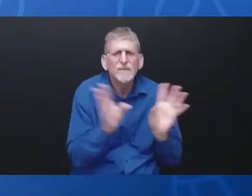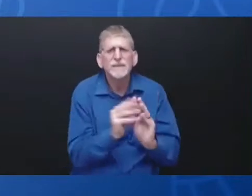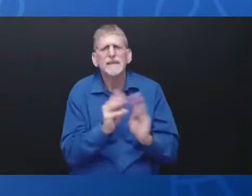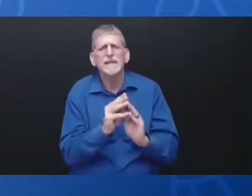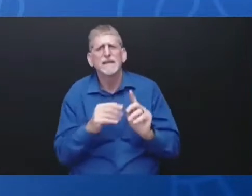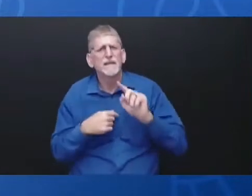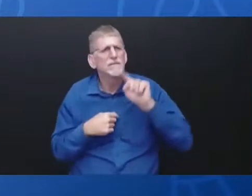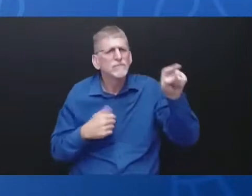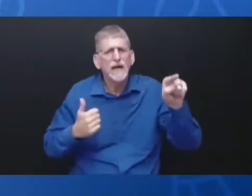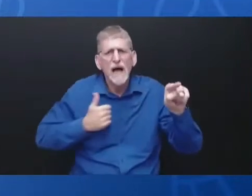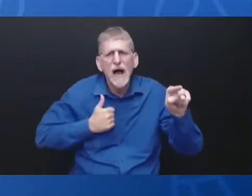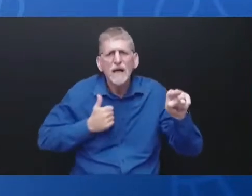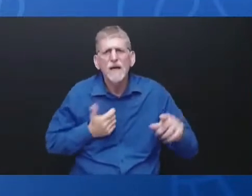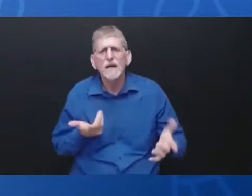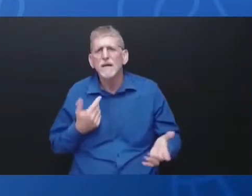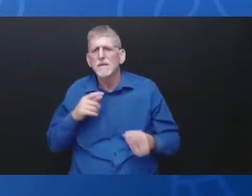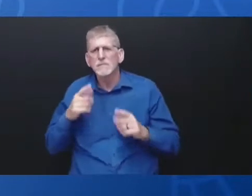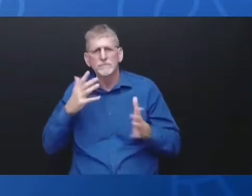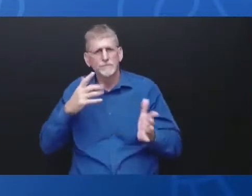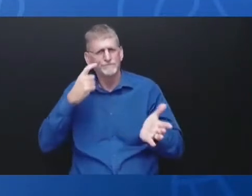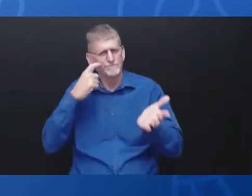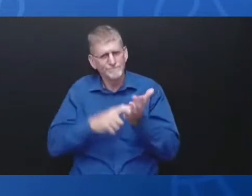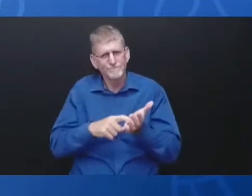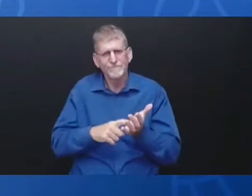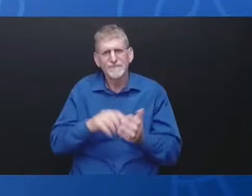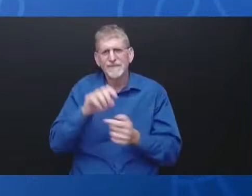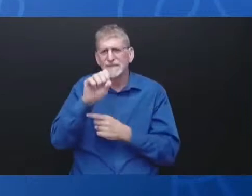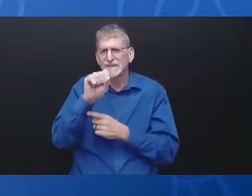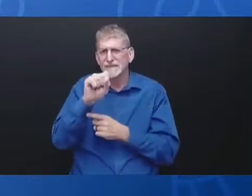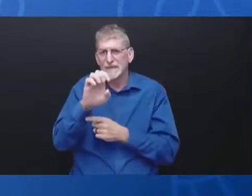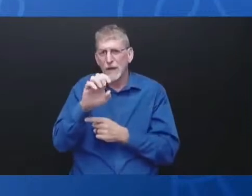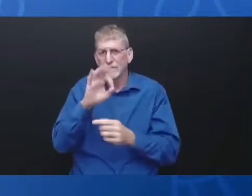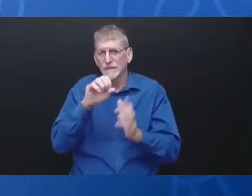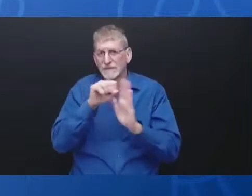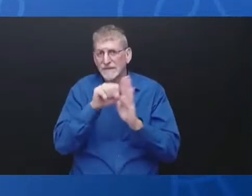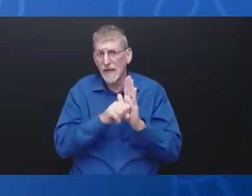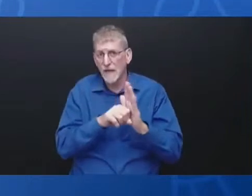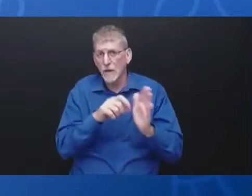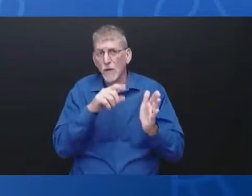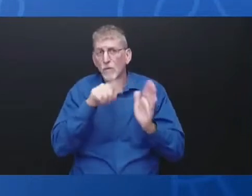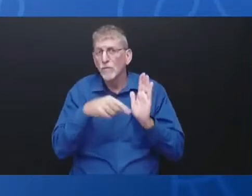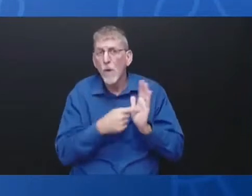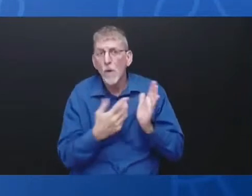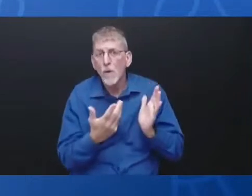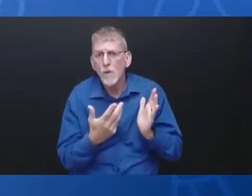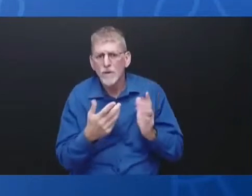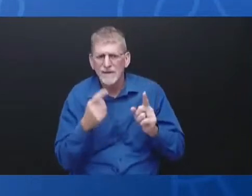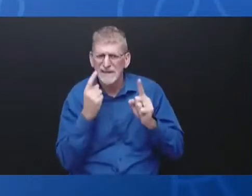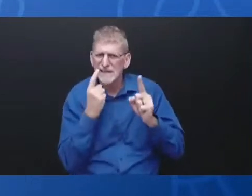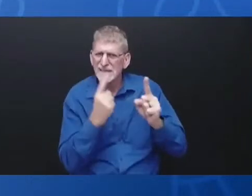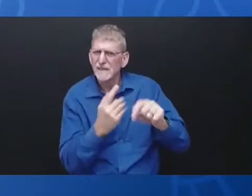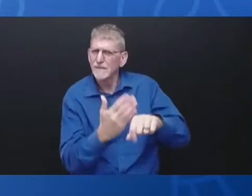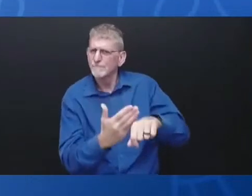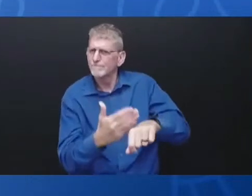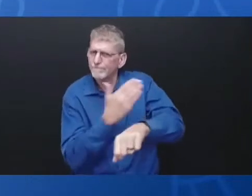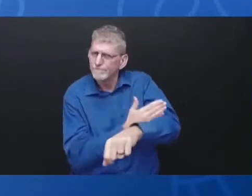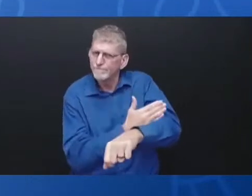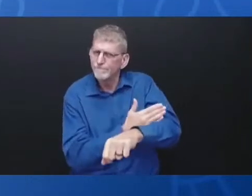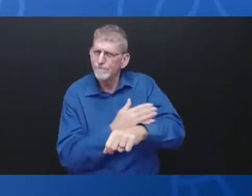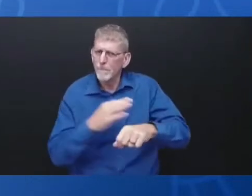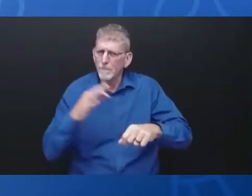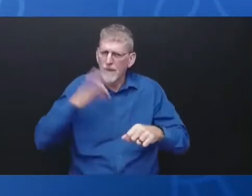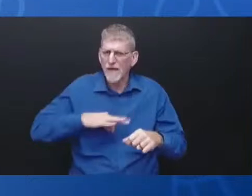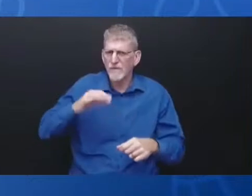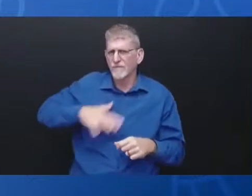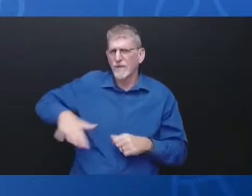of State is to make things better for people. It is not to punish or to